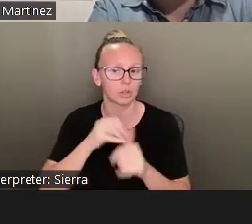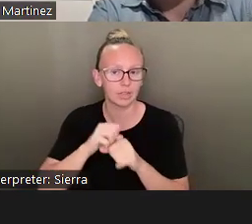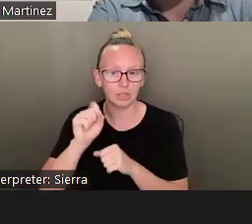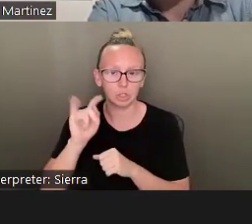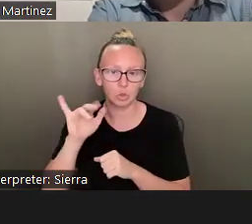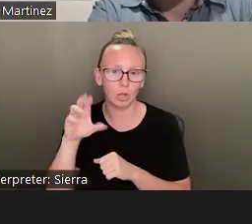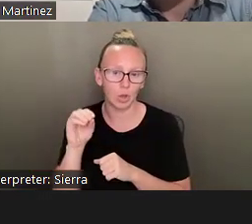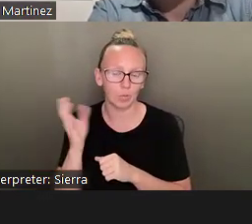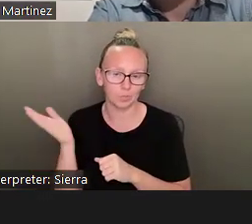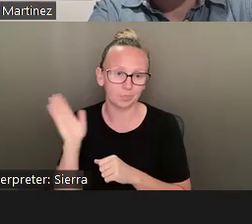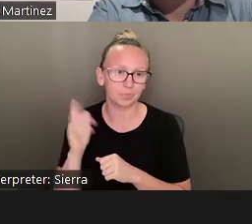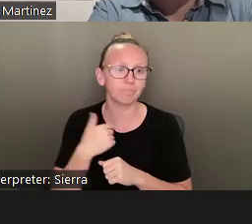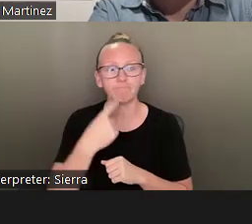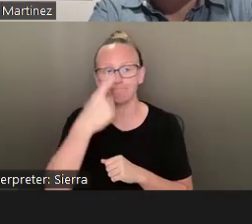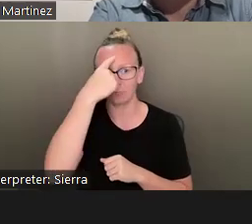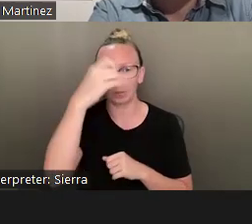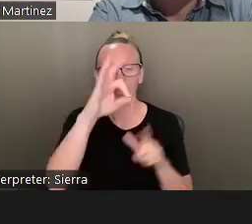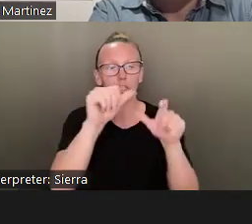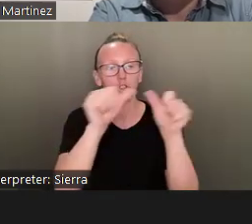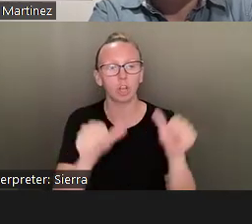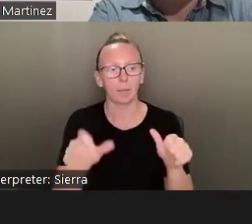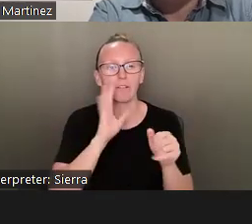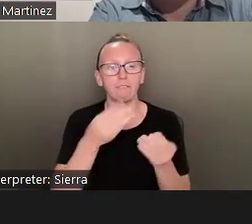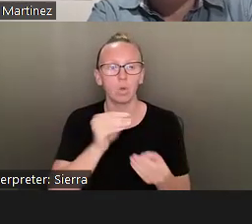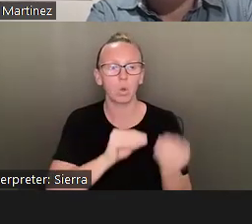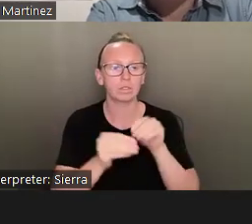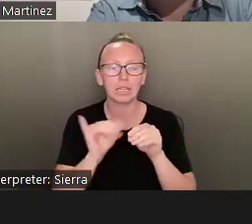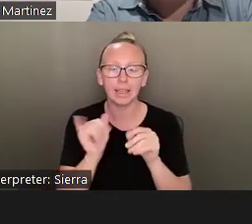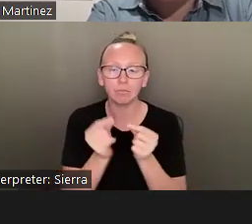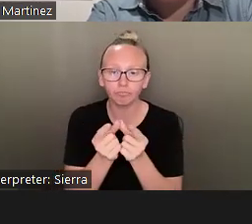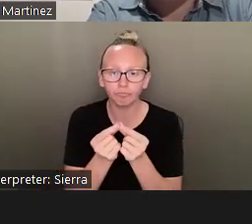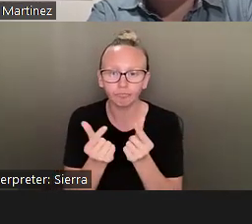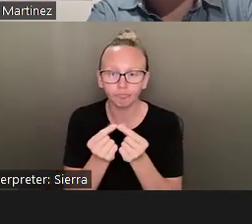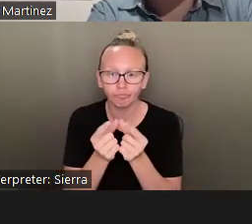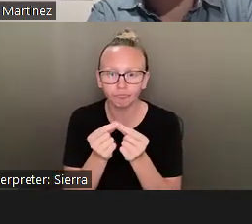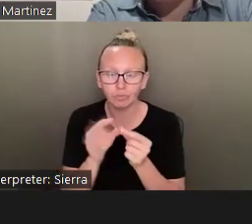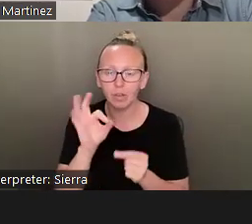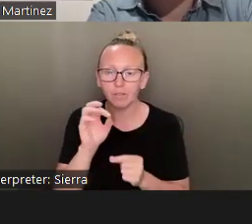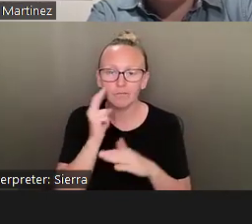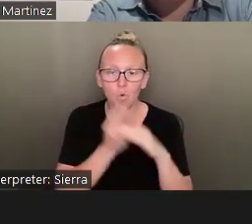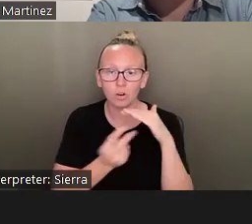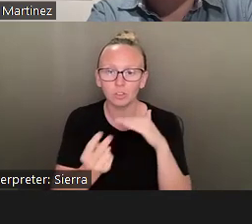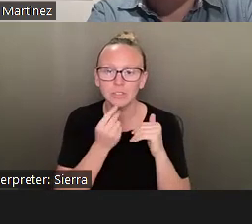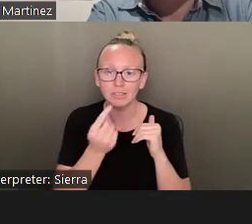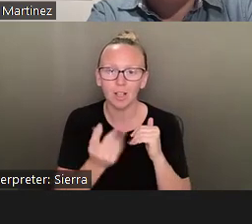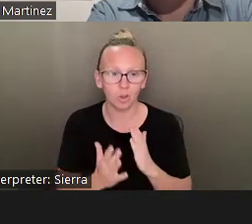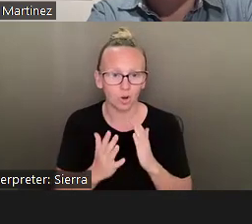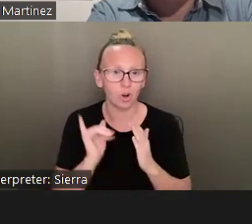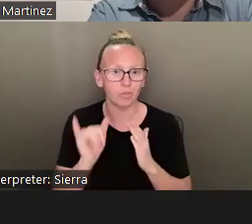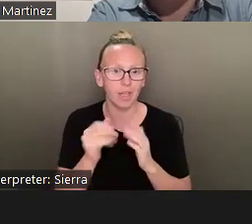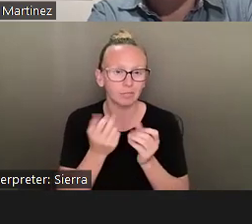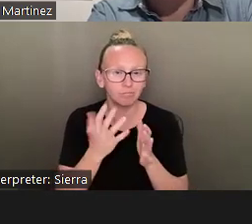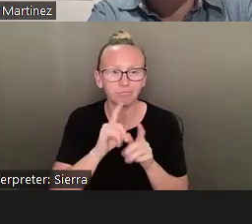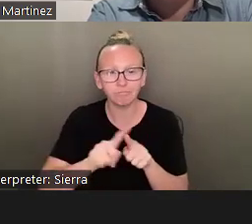folded paper fortune teller, the kind I used to make when I was young, frantically coloring their interior folds with layers of nearly dried